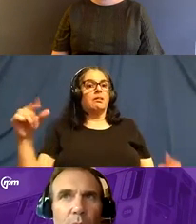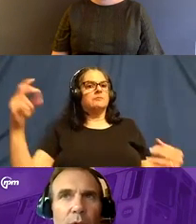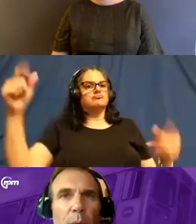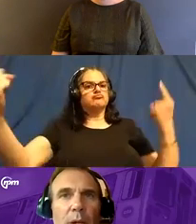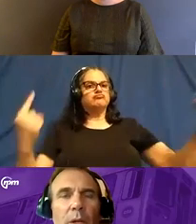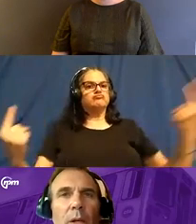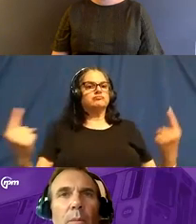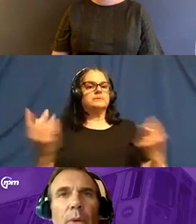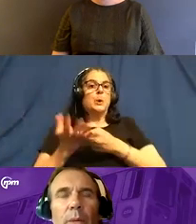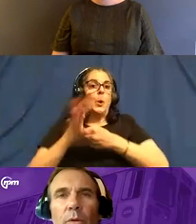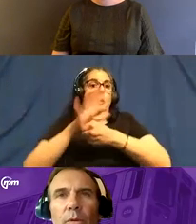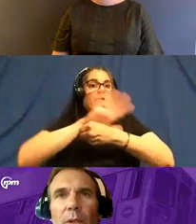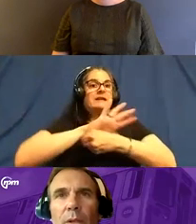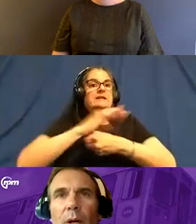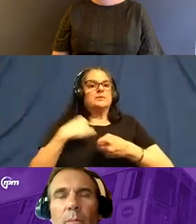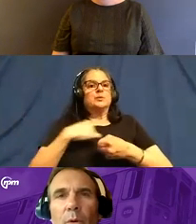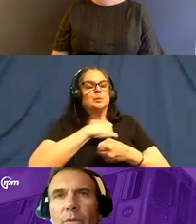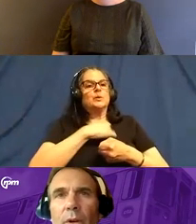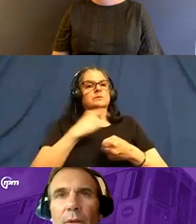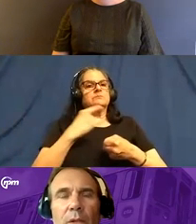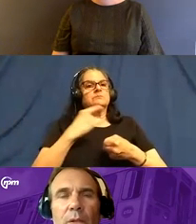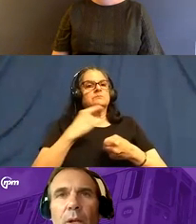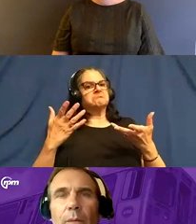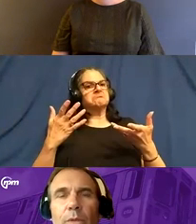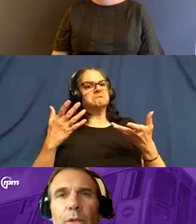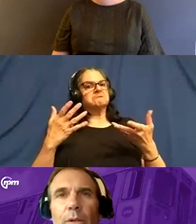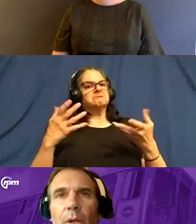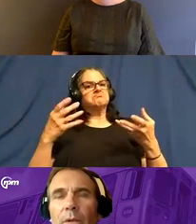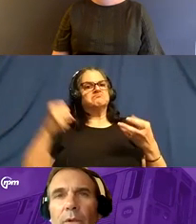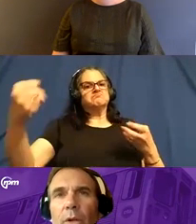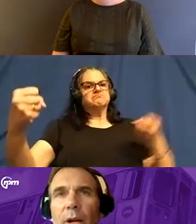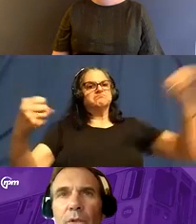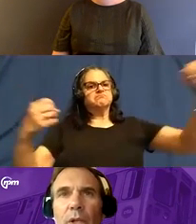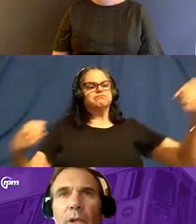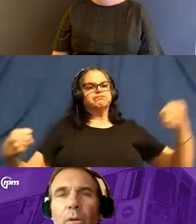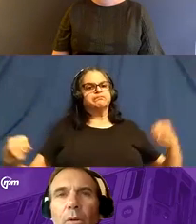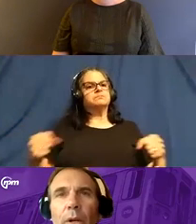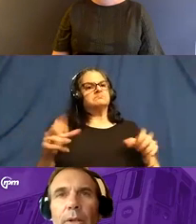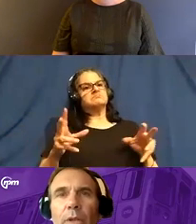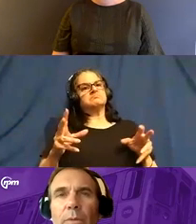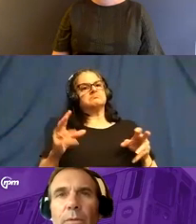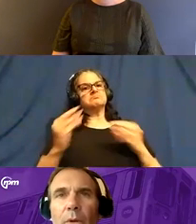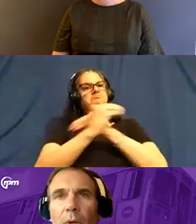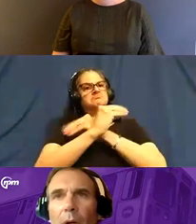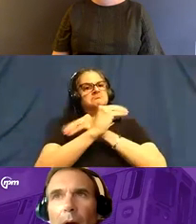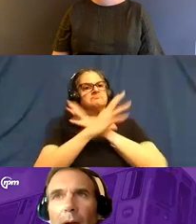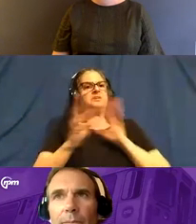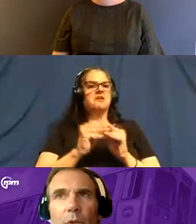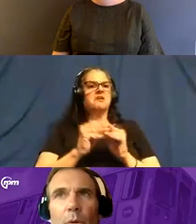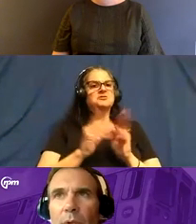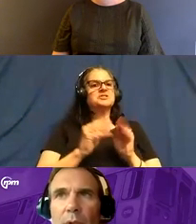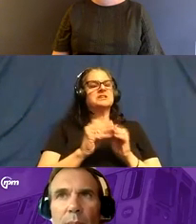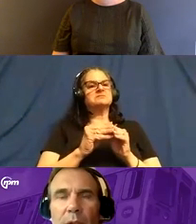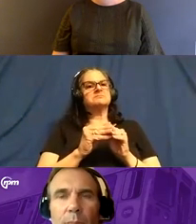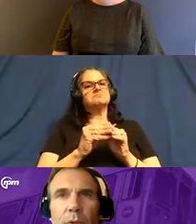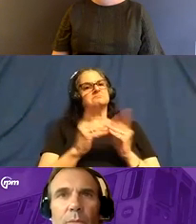associated with this project by moving most of our events to video conferencing or other types of